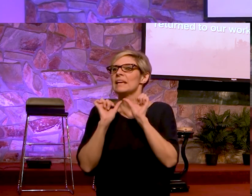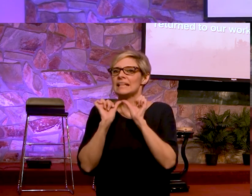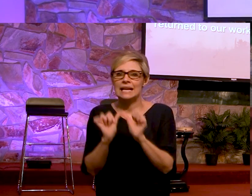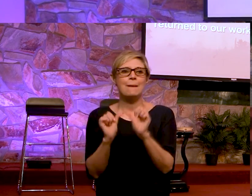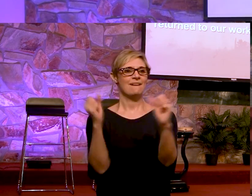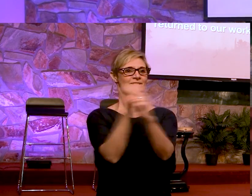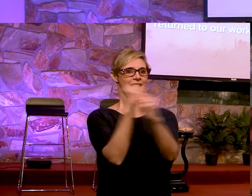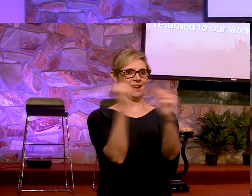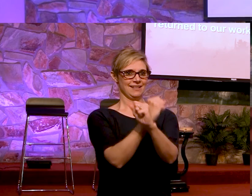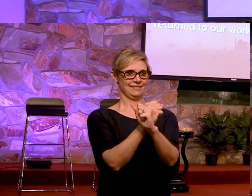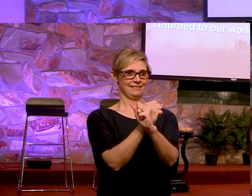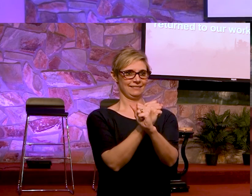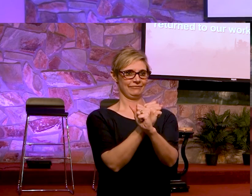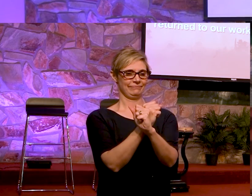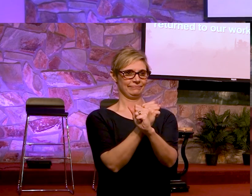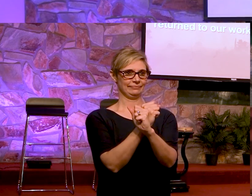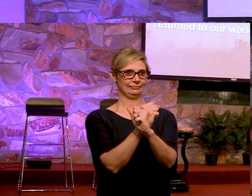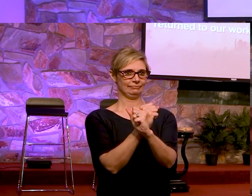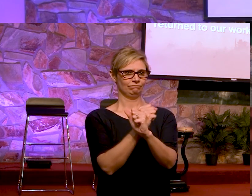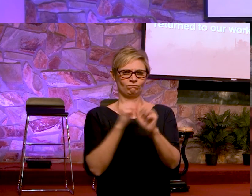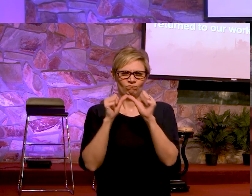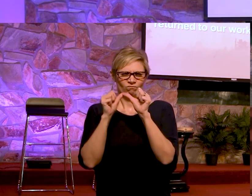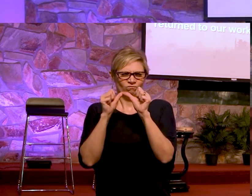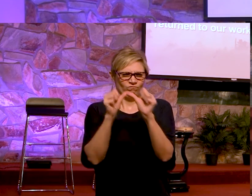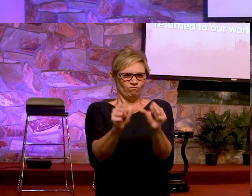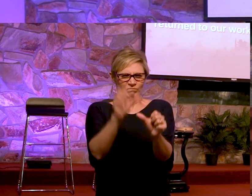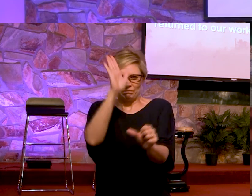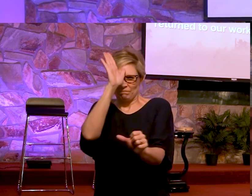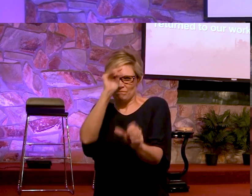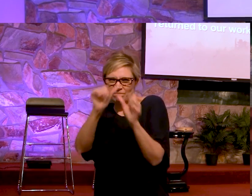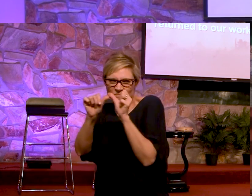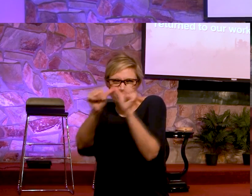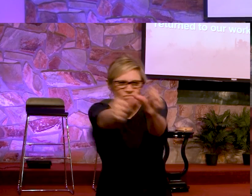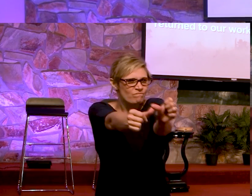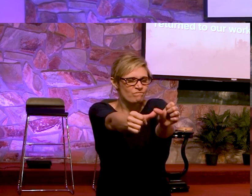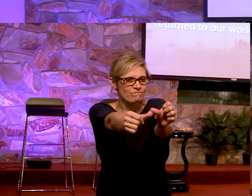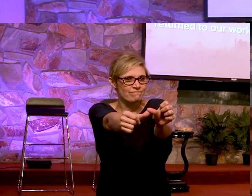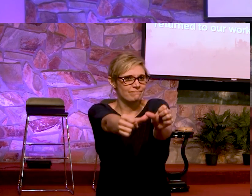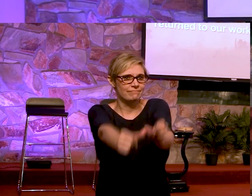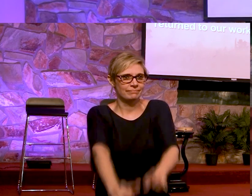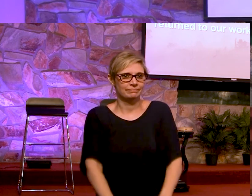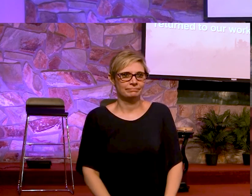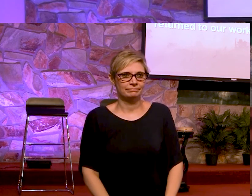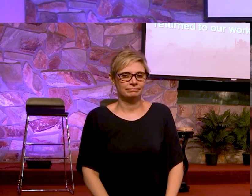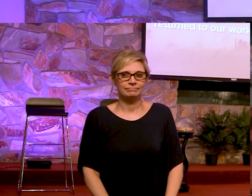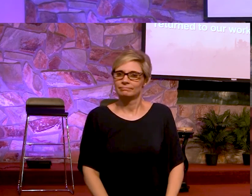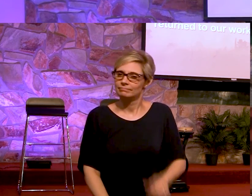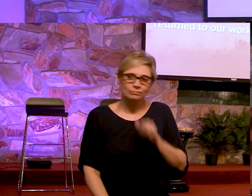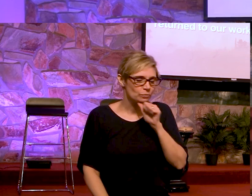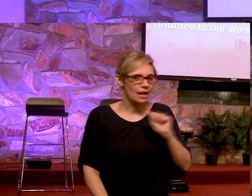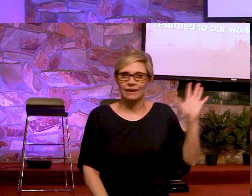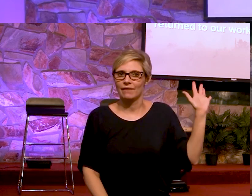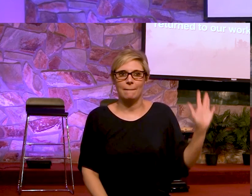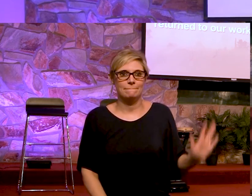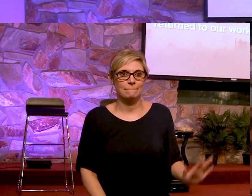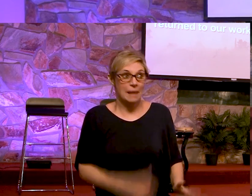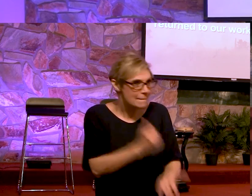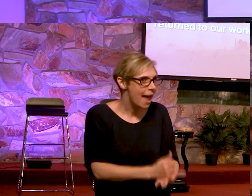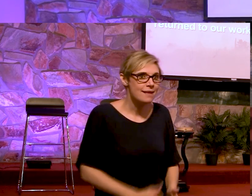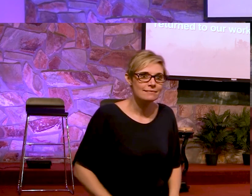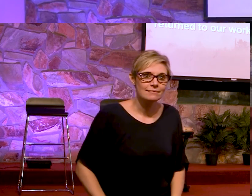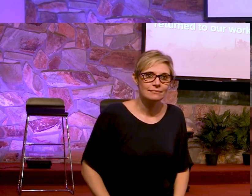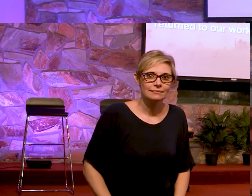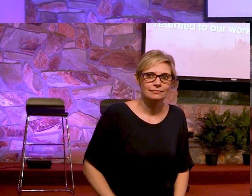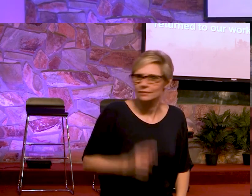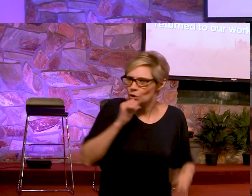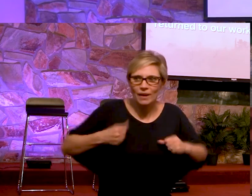the fight. We're going to press on, Paul would say, and we're not going to give up. We're